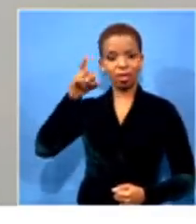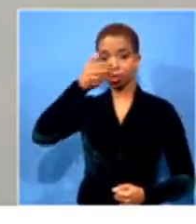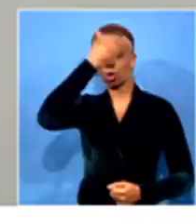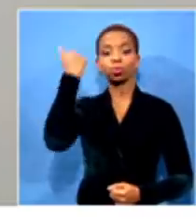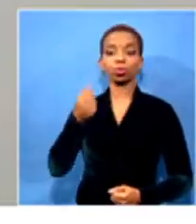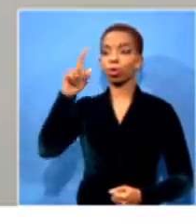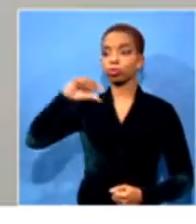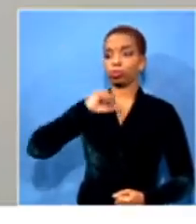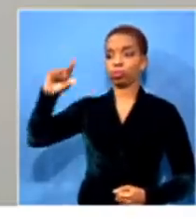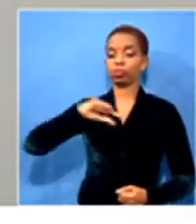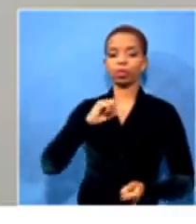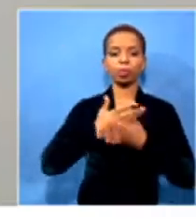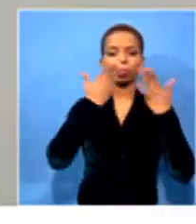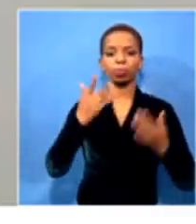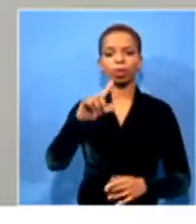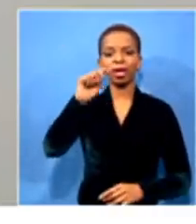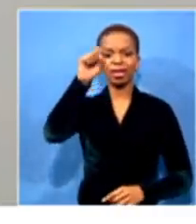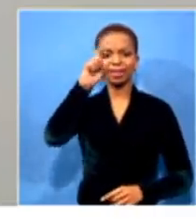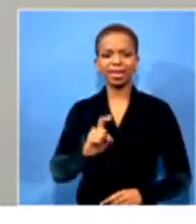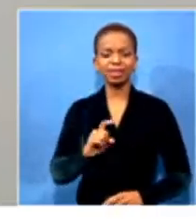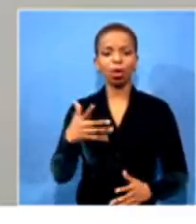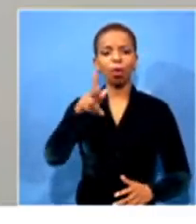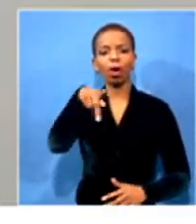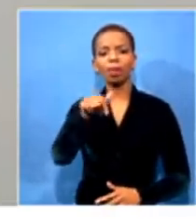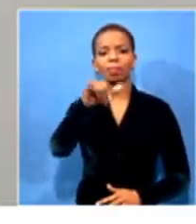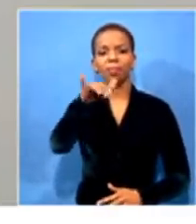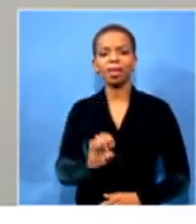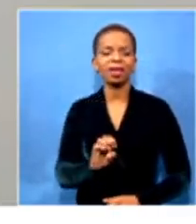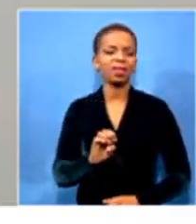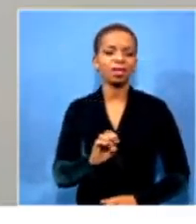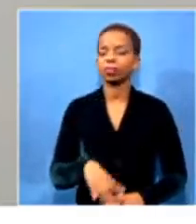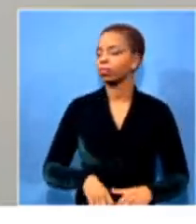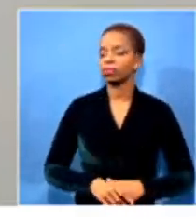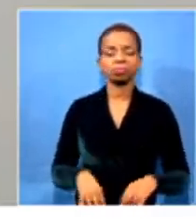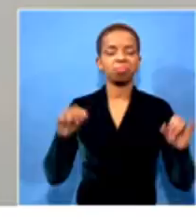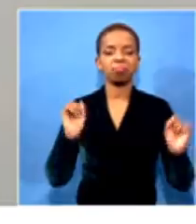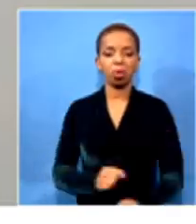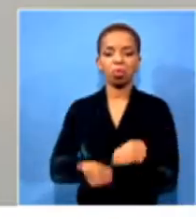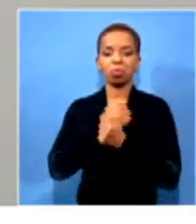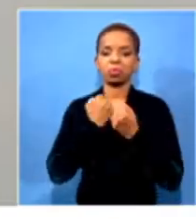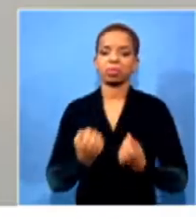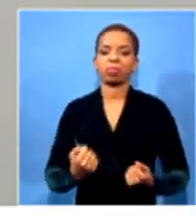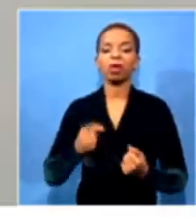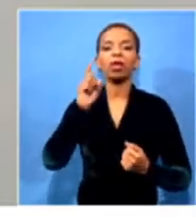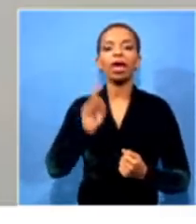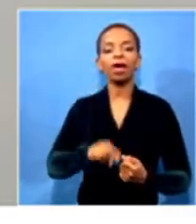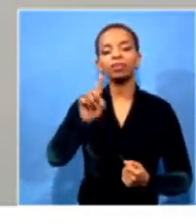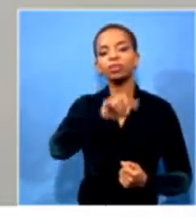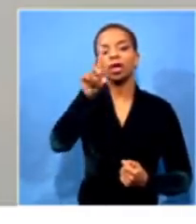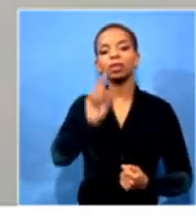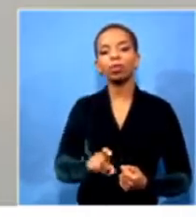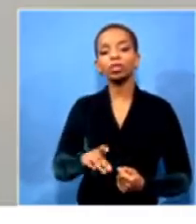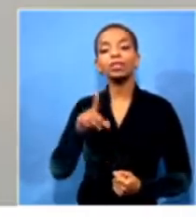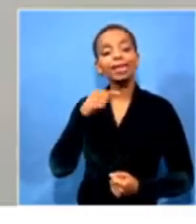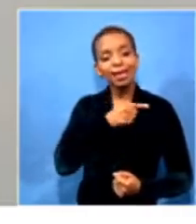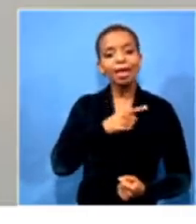its SDL payments or even its PAYE submissions for an 18-month period. It is absolutely impossible. So we have to ask the question of what did SARS know